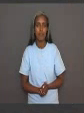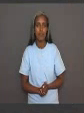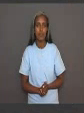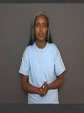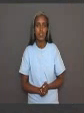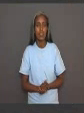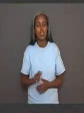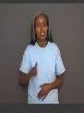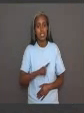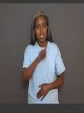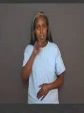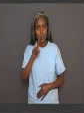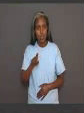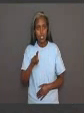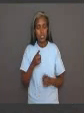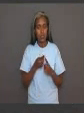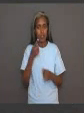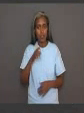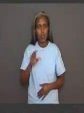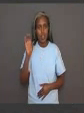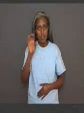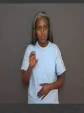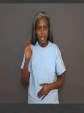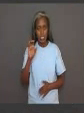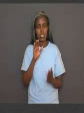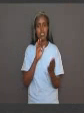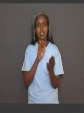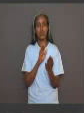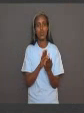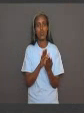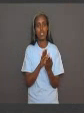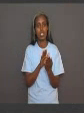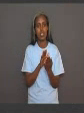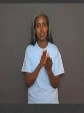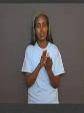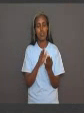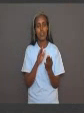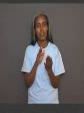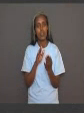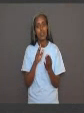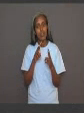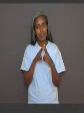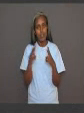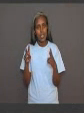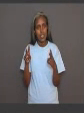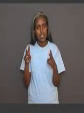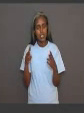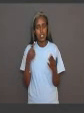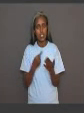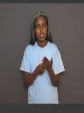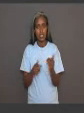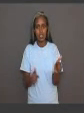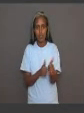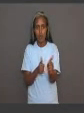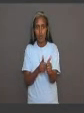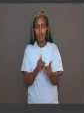The equation for finding the coefficient of variation is as